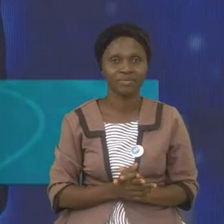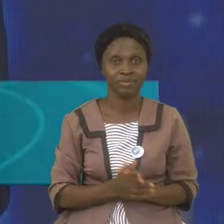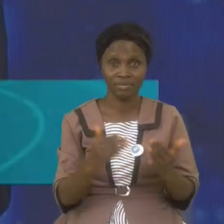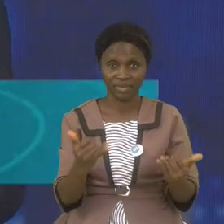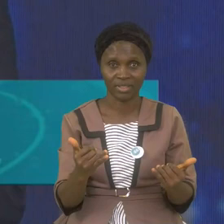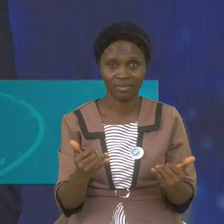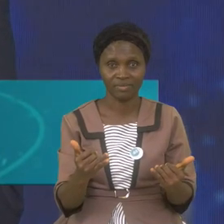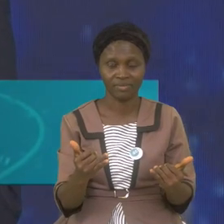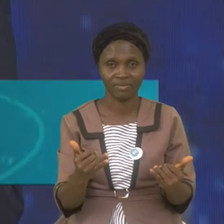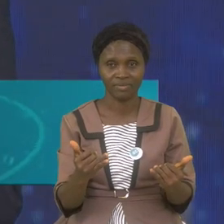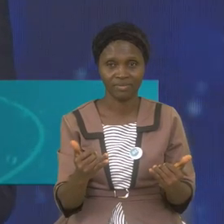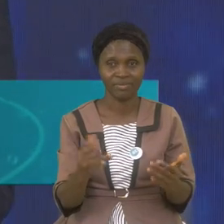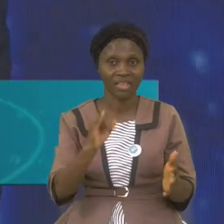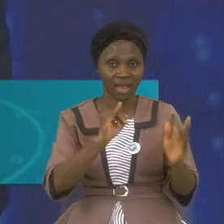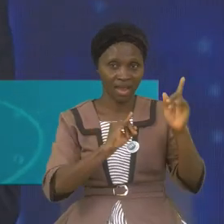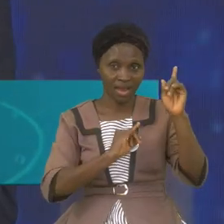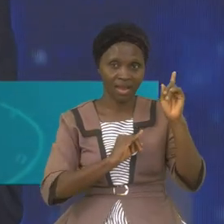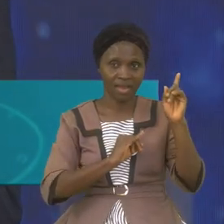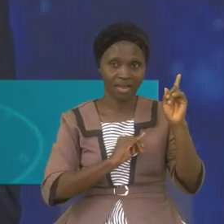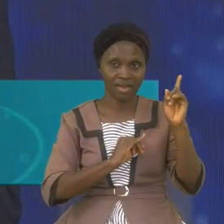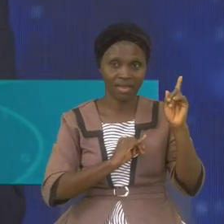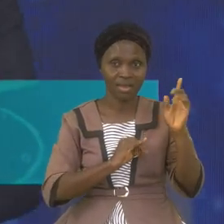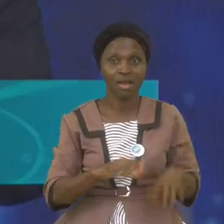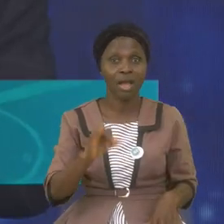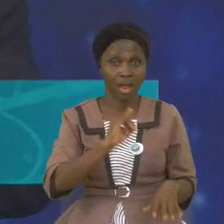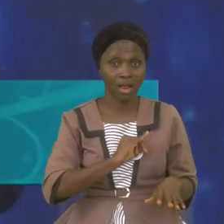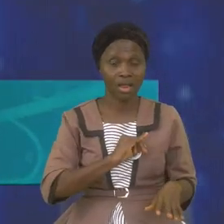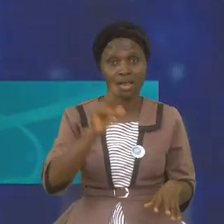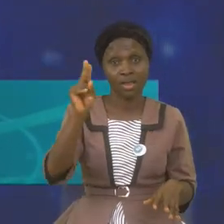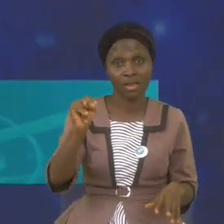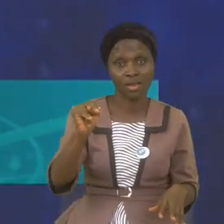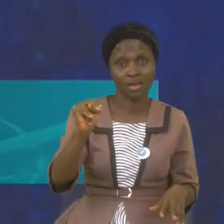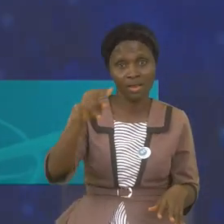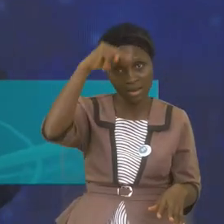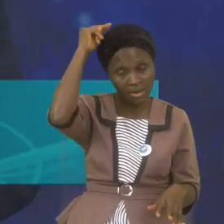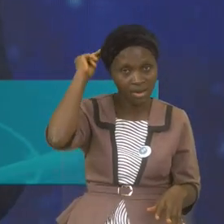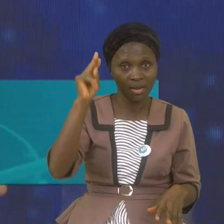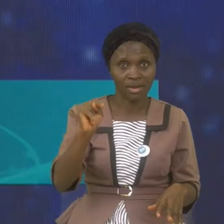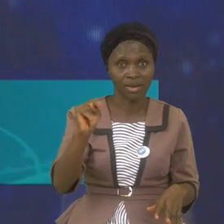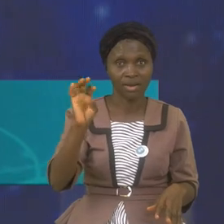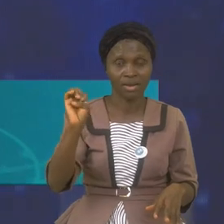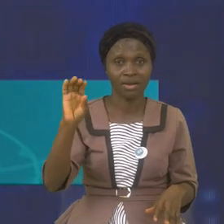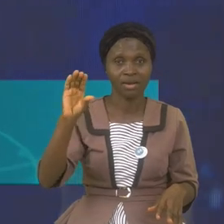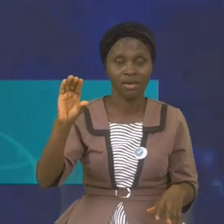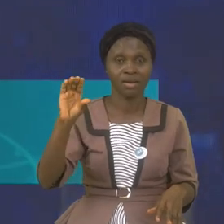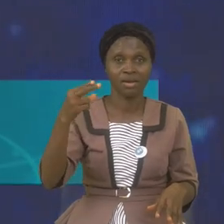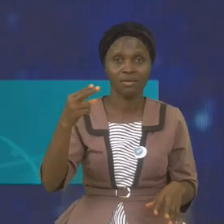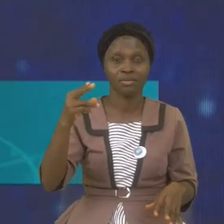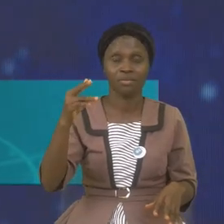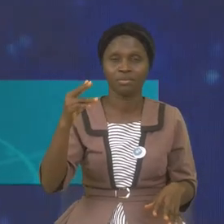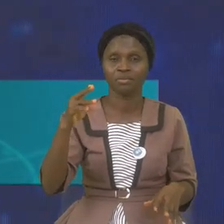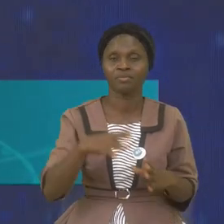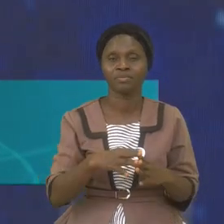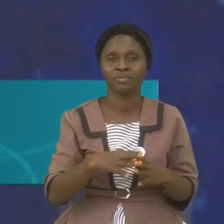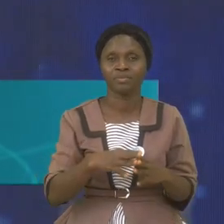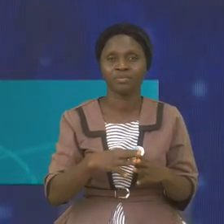Now, I, Nebuchadnezzar, praise and extol and honor the